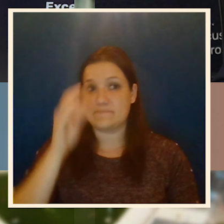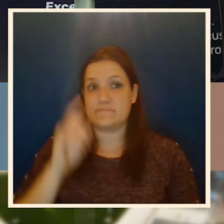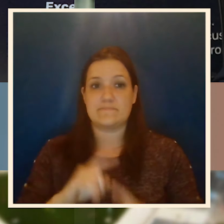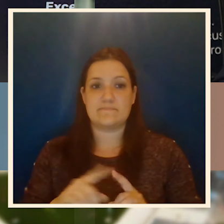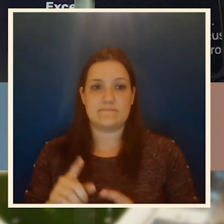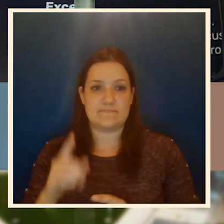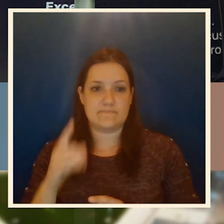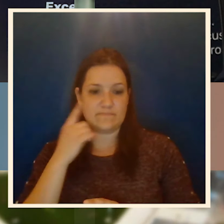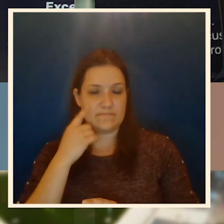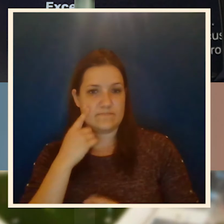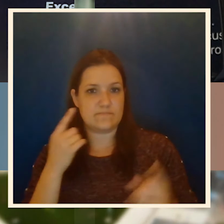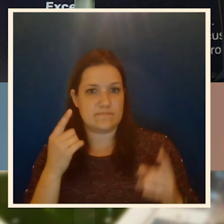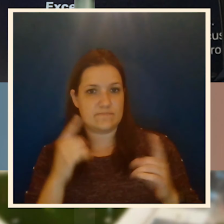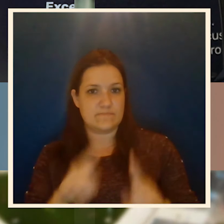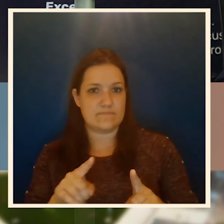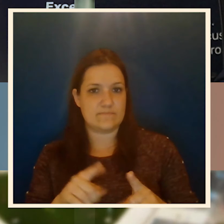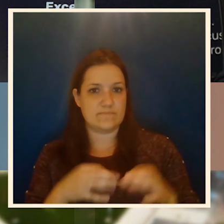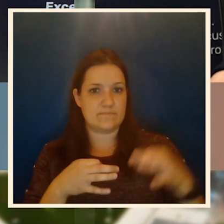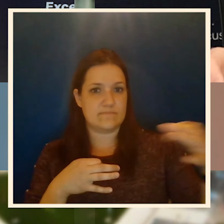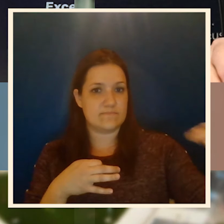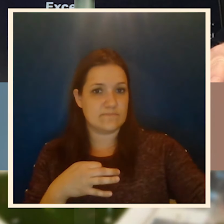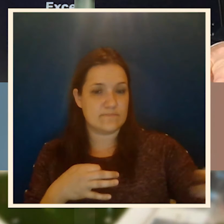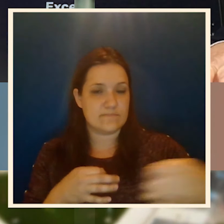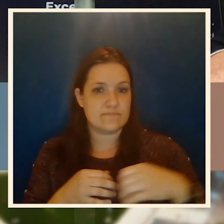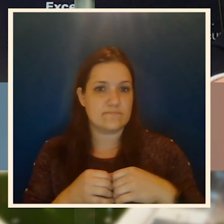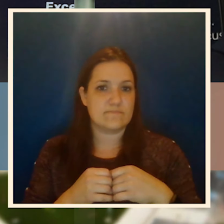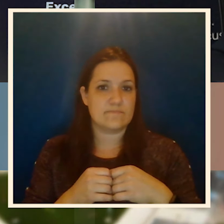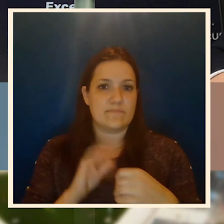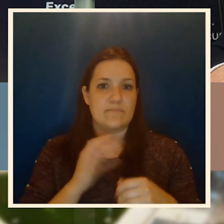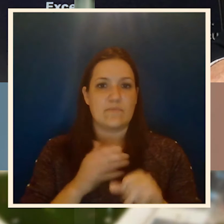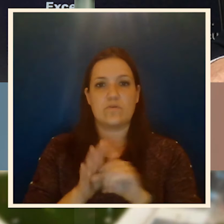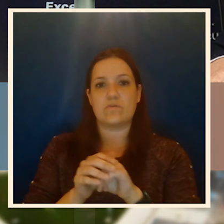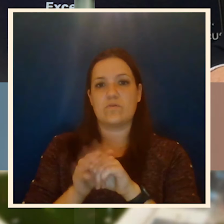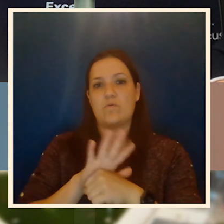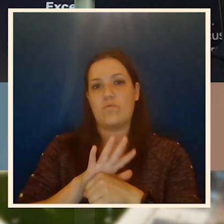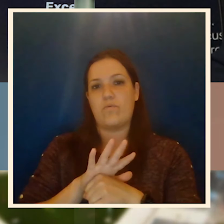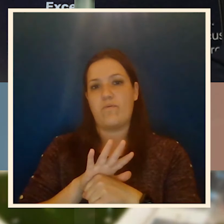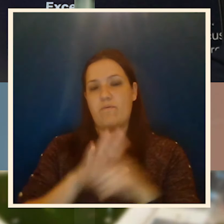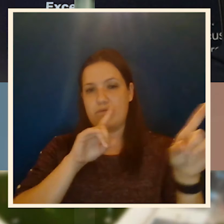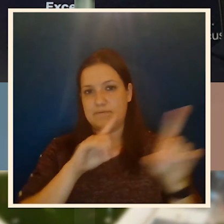more so, I think what's caused these delays is our COVID